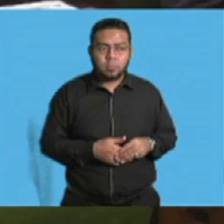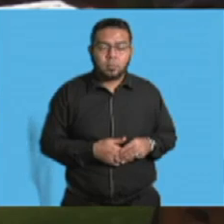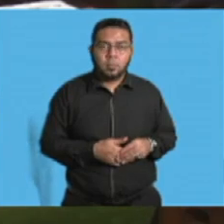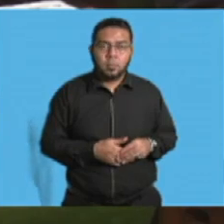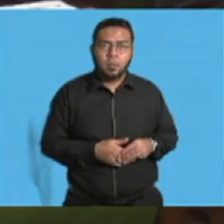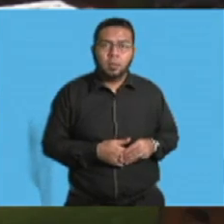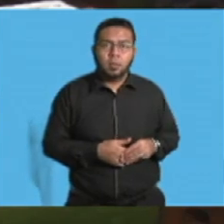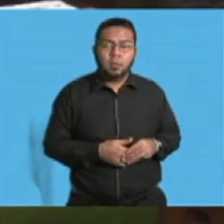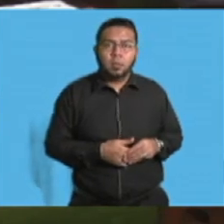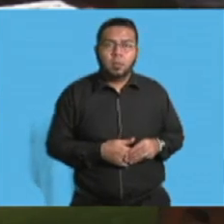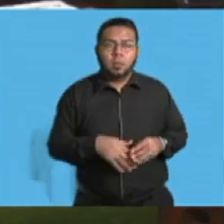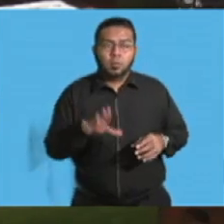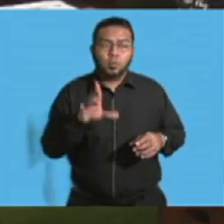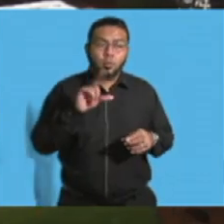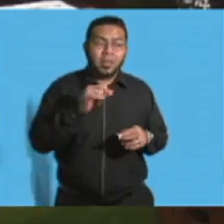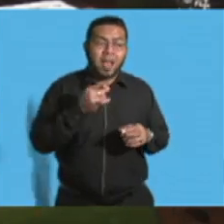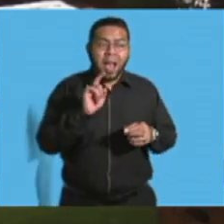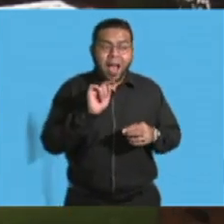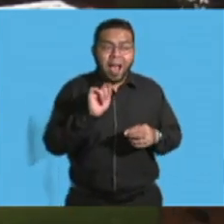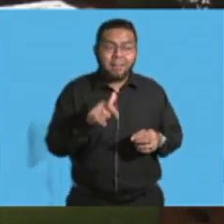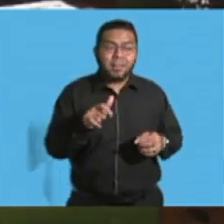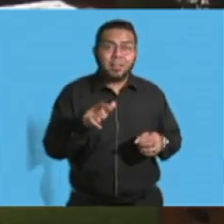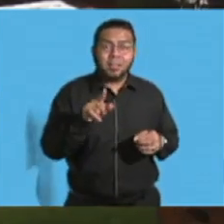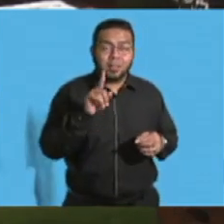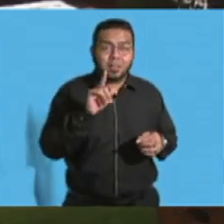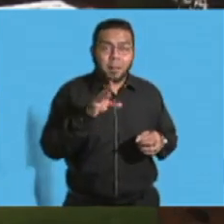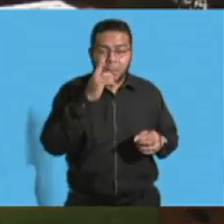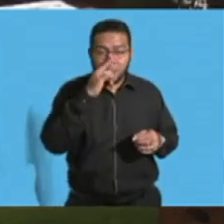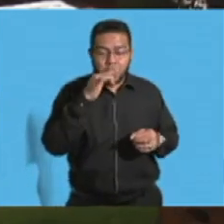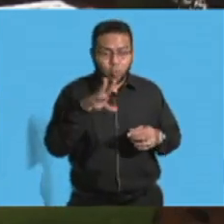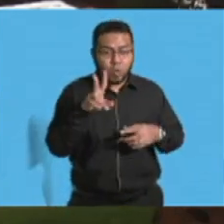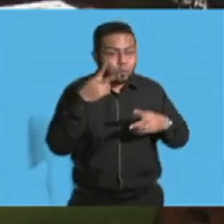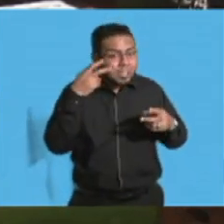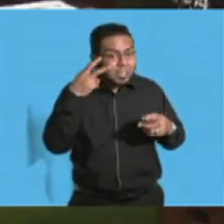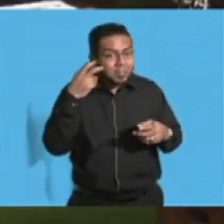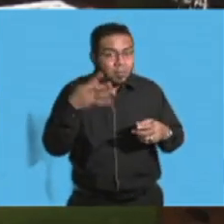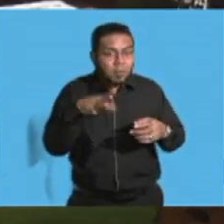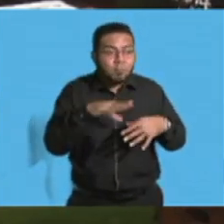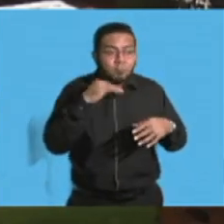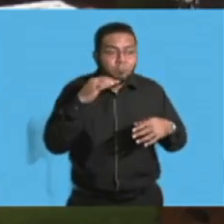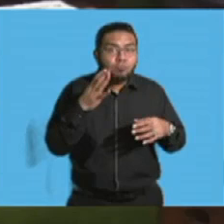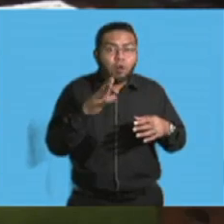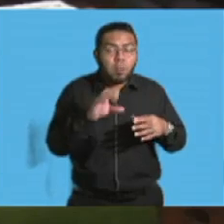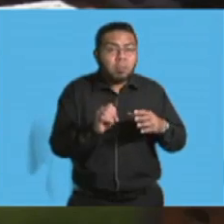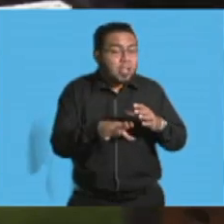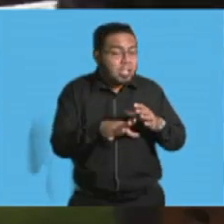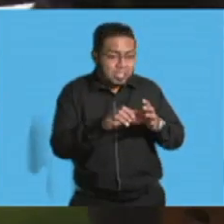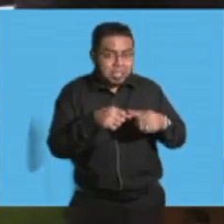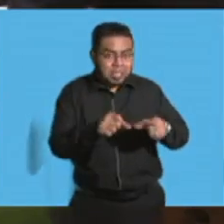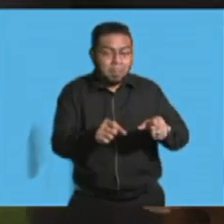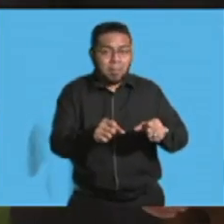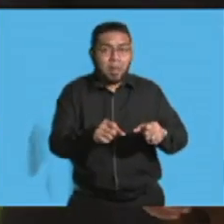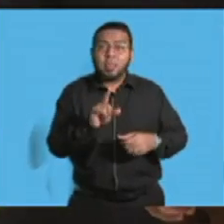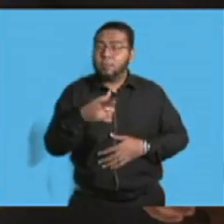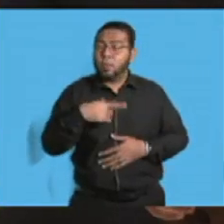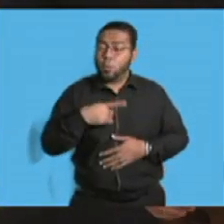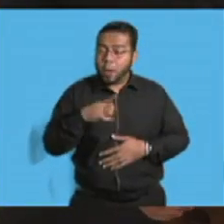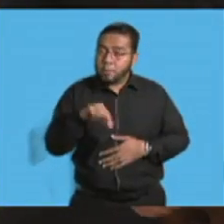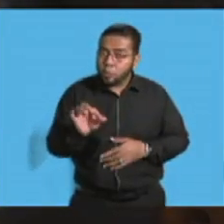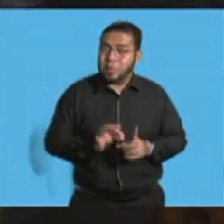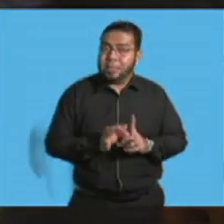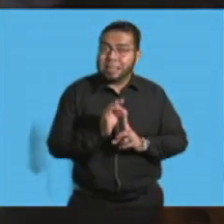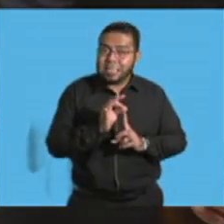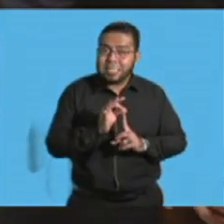FERCUS is actually going after people who've been stealing from the system. So compliance is increased, consumption is increased, therefore we are able to increase, Madam